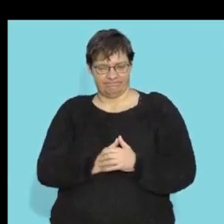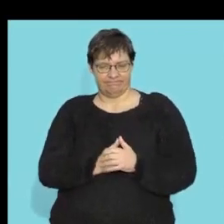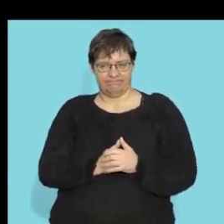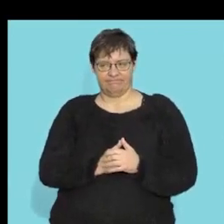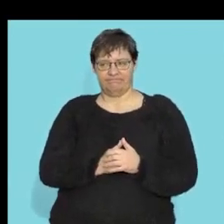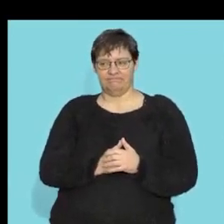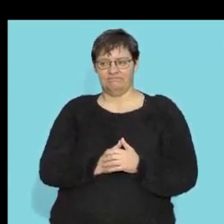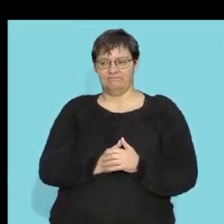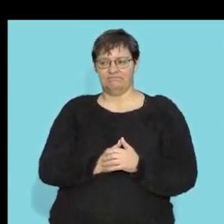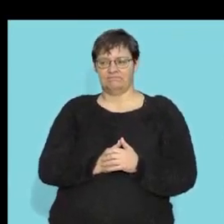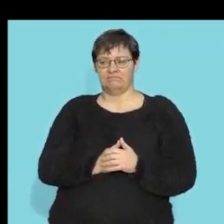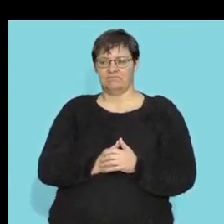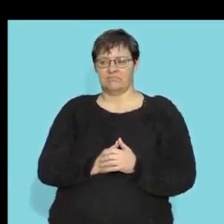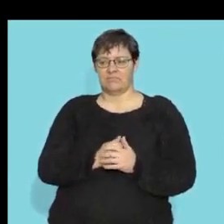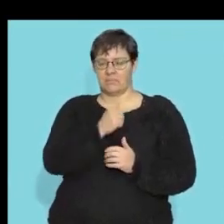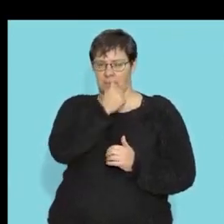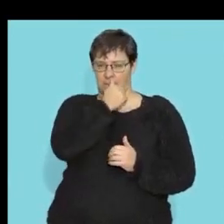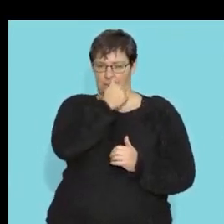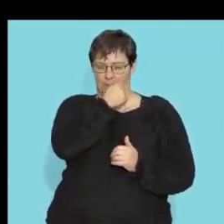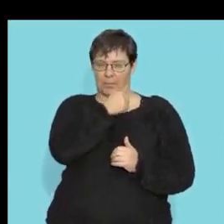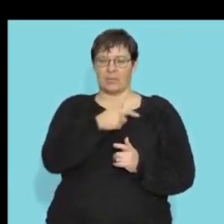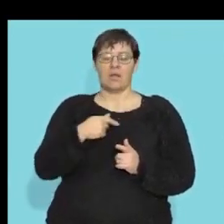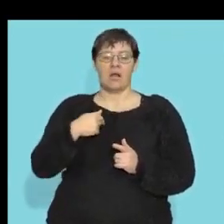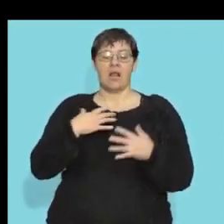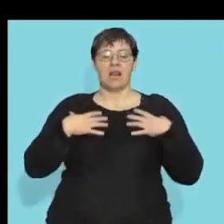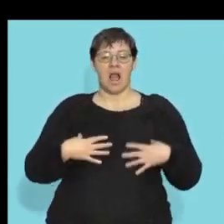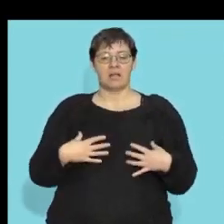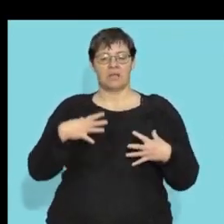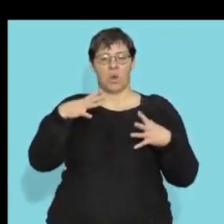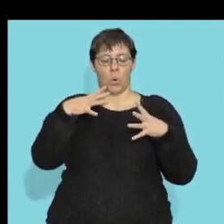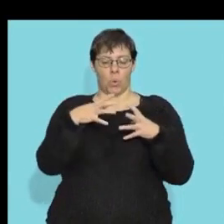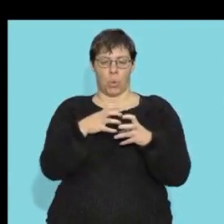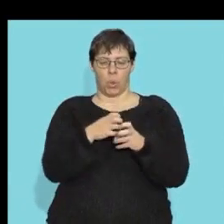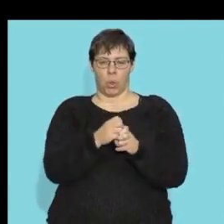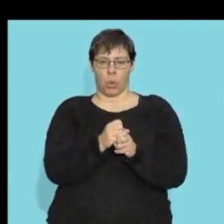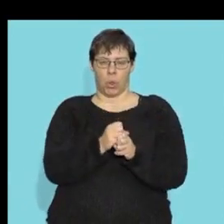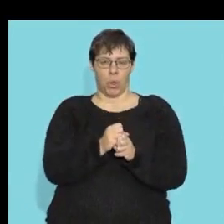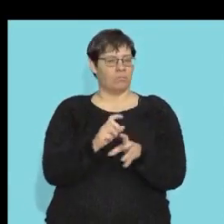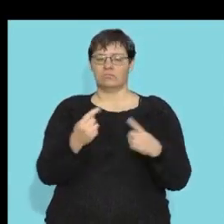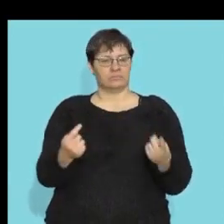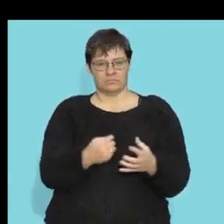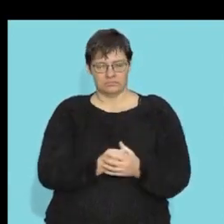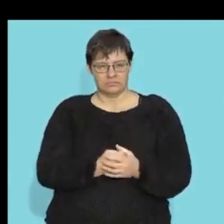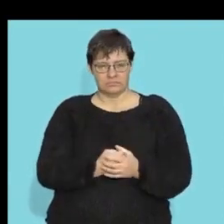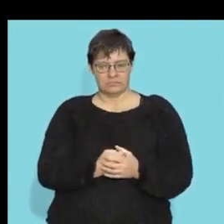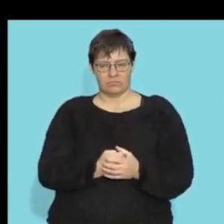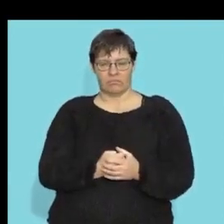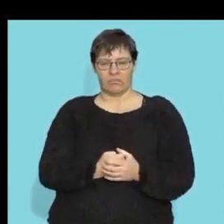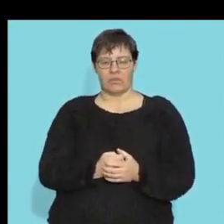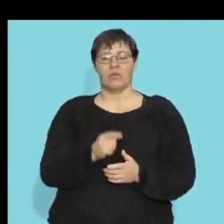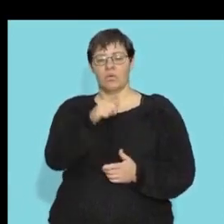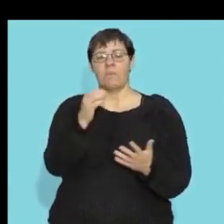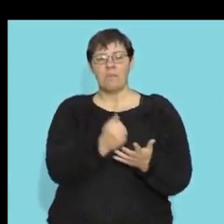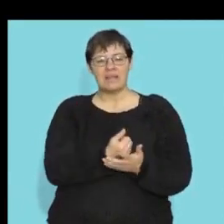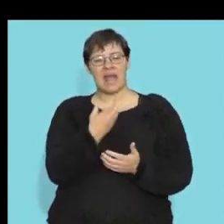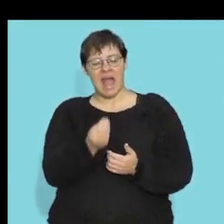here. Guys, your lungs cannot deflate. What do I mean by that is that you